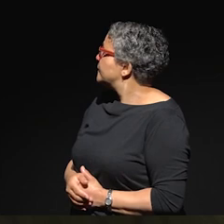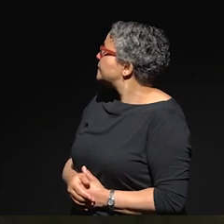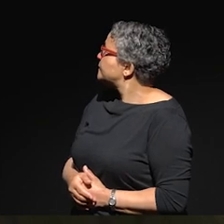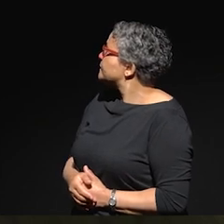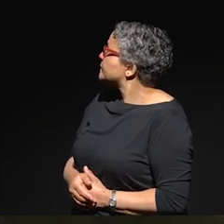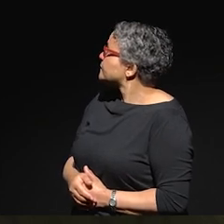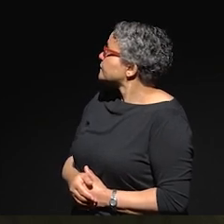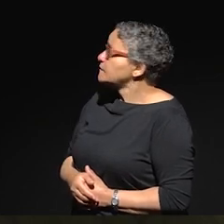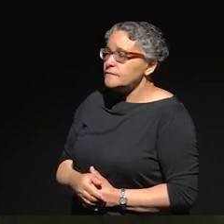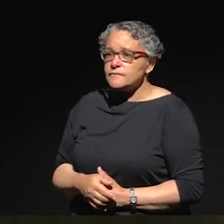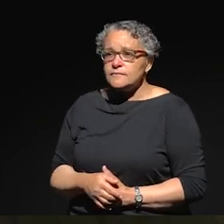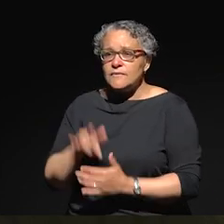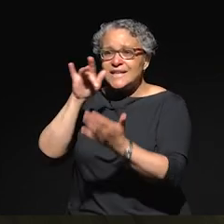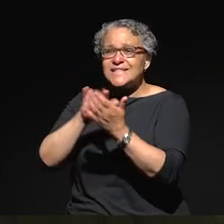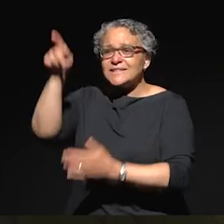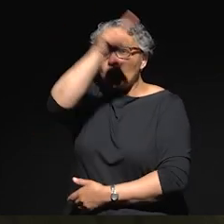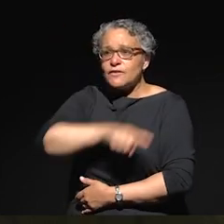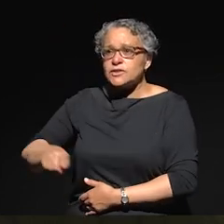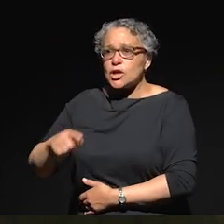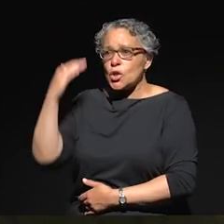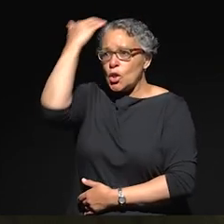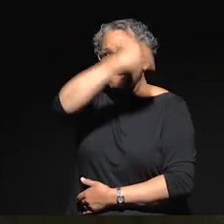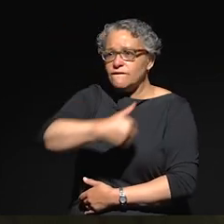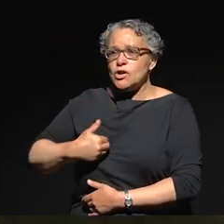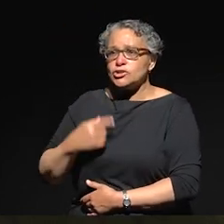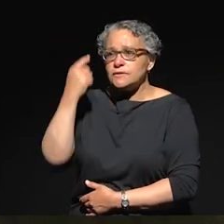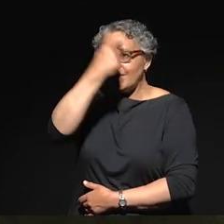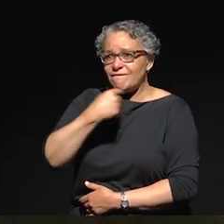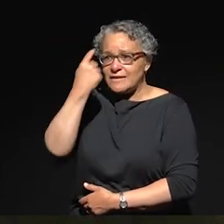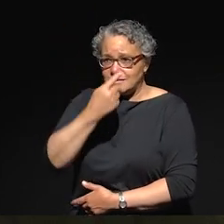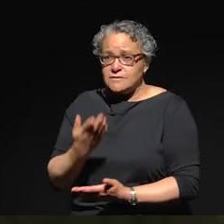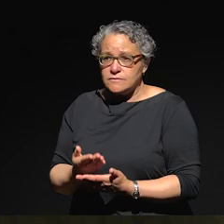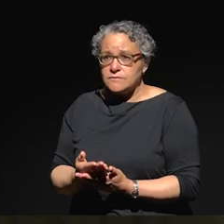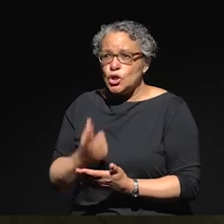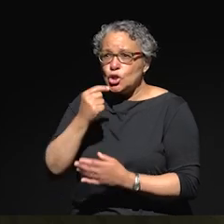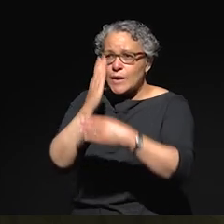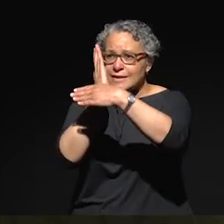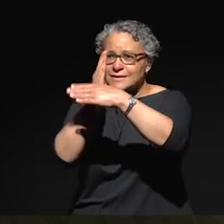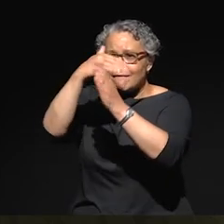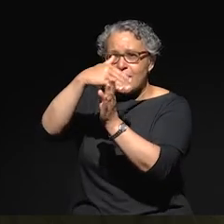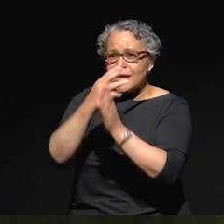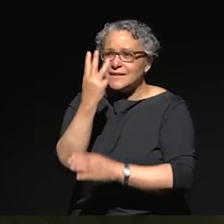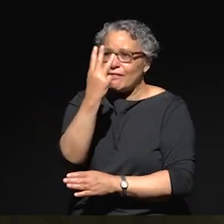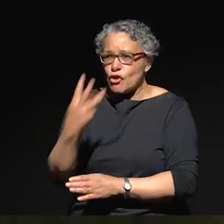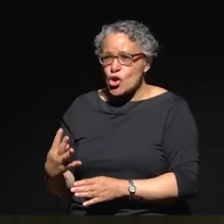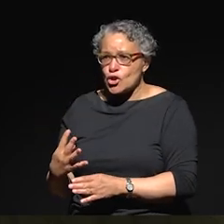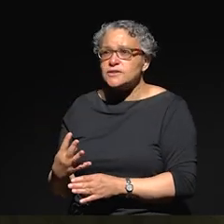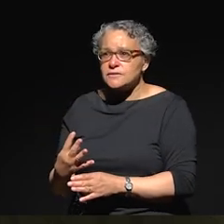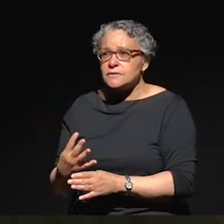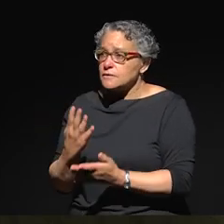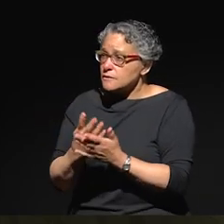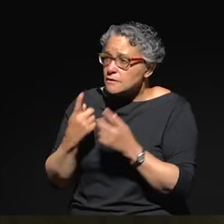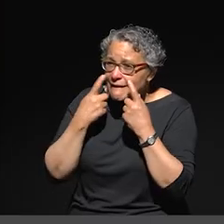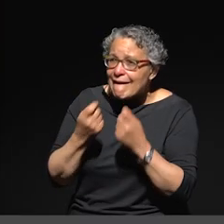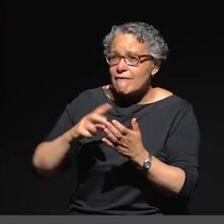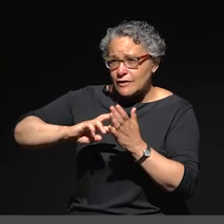bisecting it, and at the center of the circle we have the Virgin's face. And you can start dividing it into thirds as well. I mean, it's a very carefully